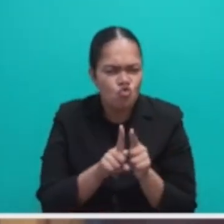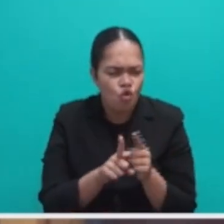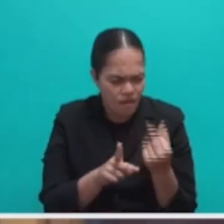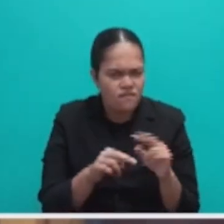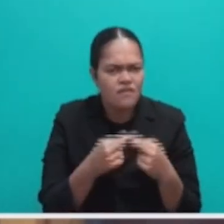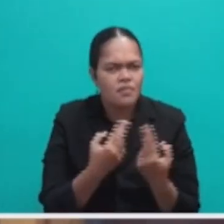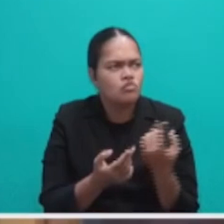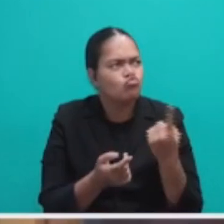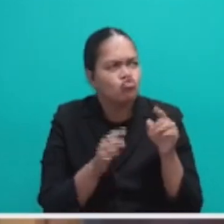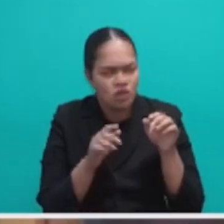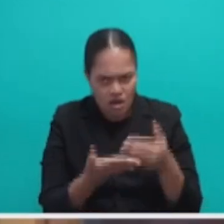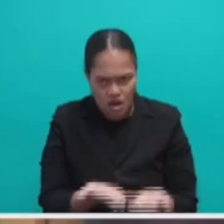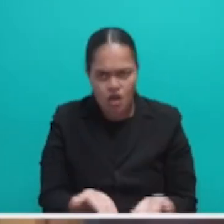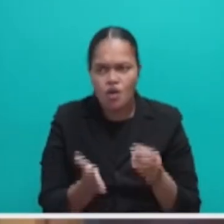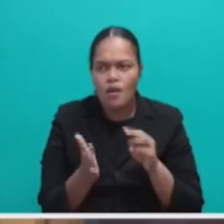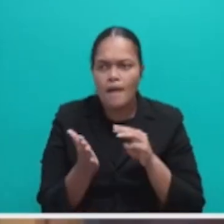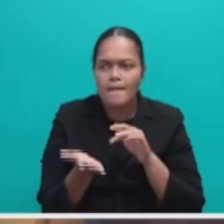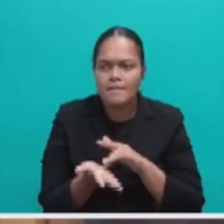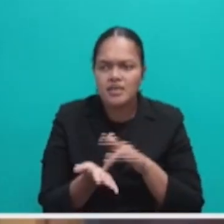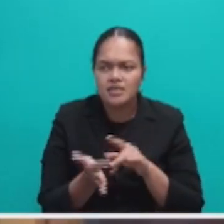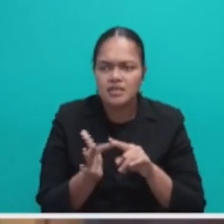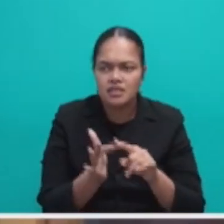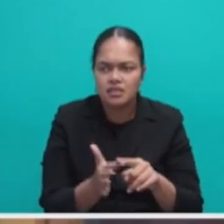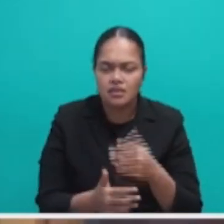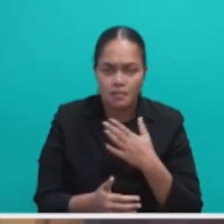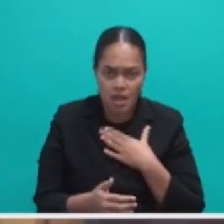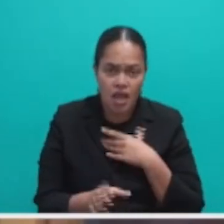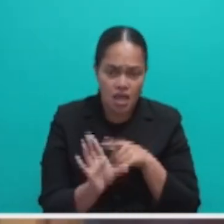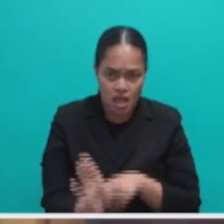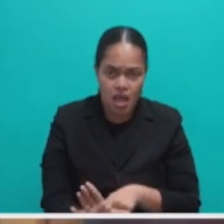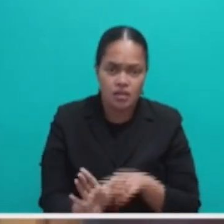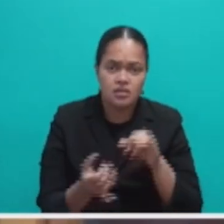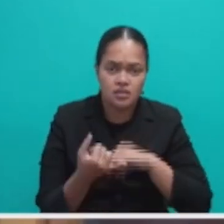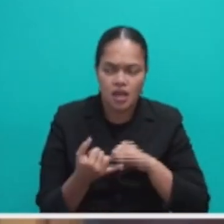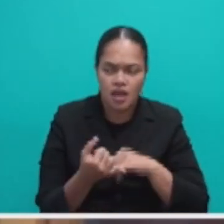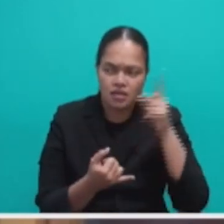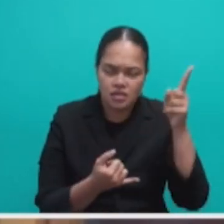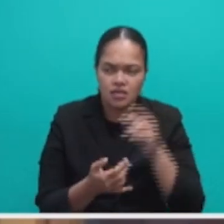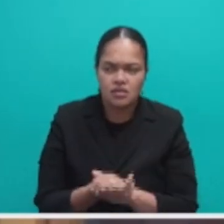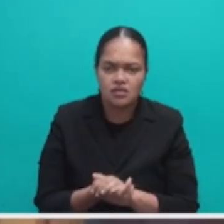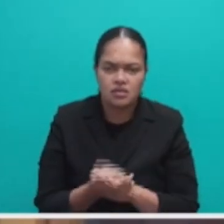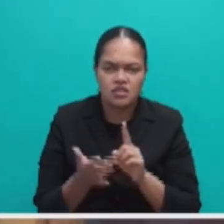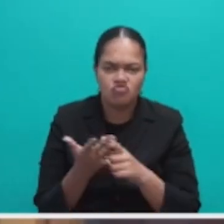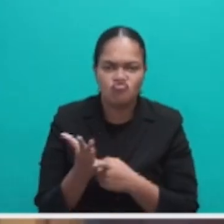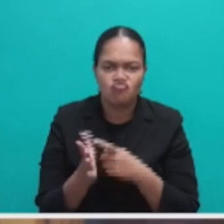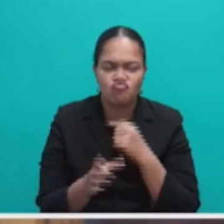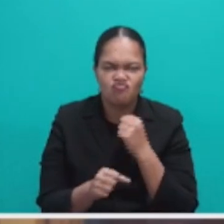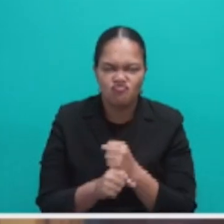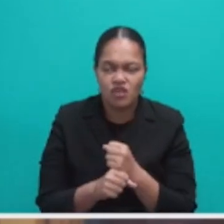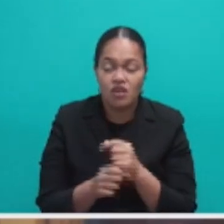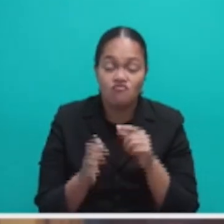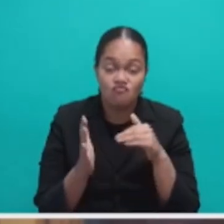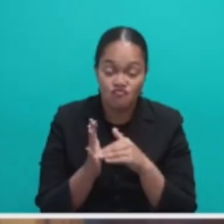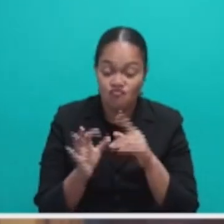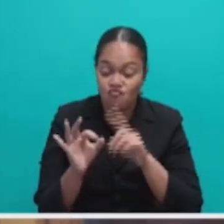East right now. My youngest son is currently serving in Iraq. Mr. Speaker, sir, let me turn to something that